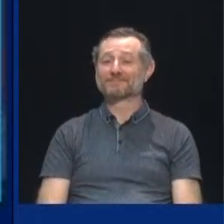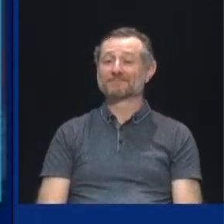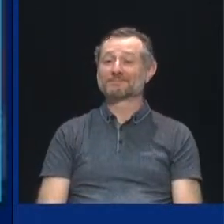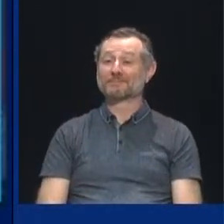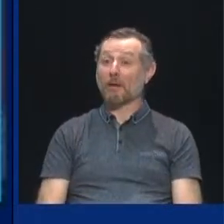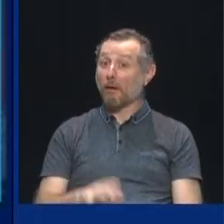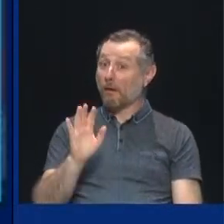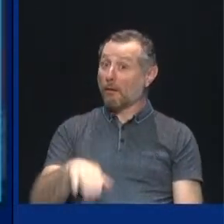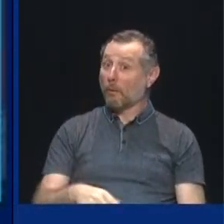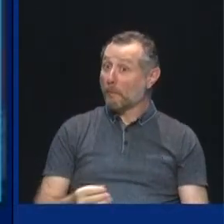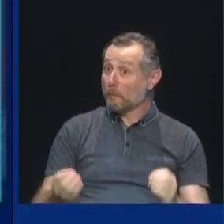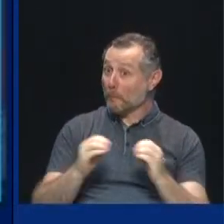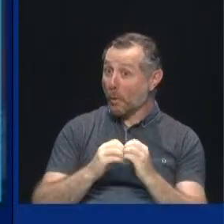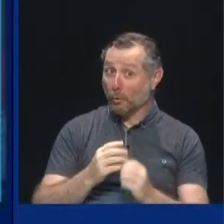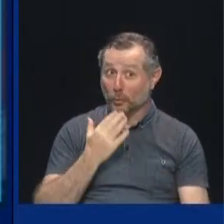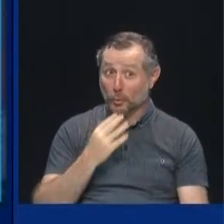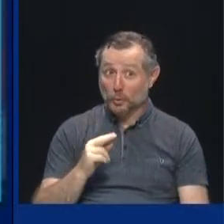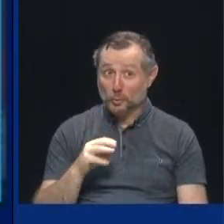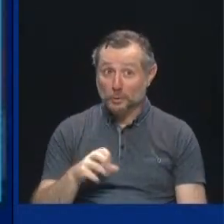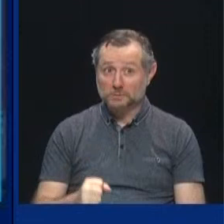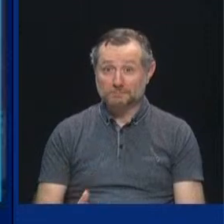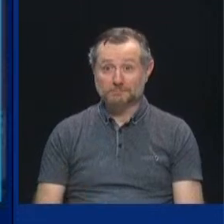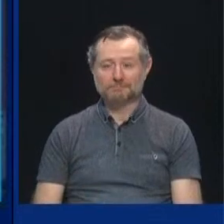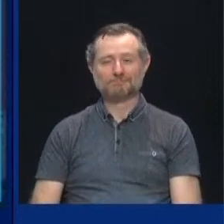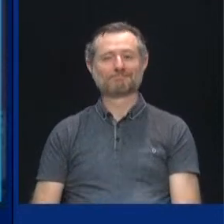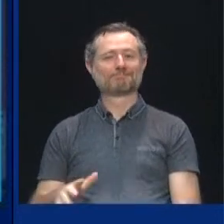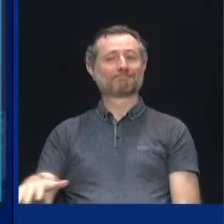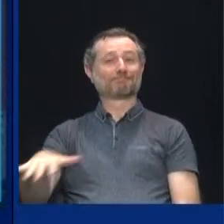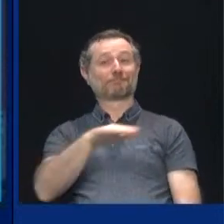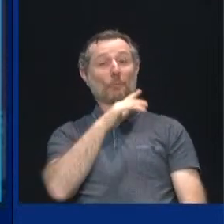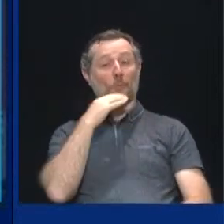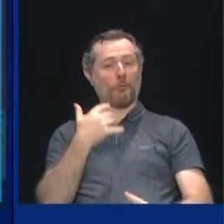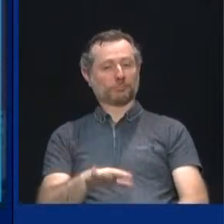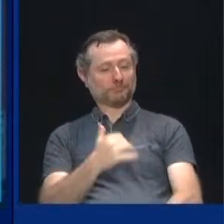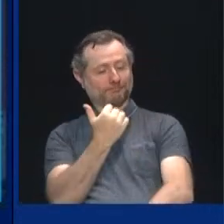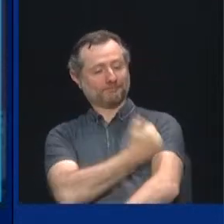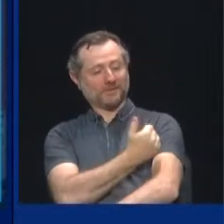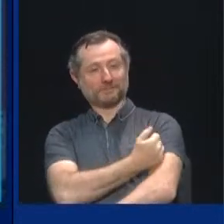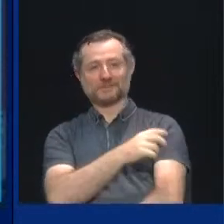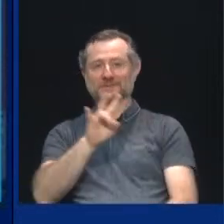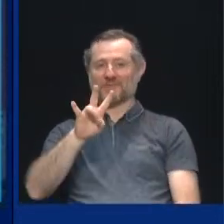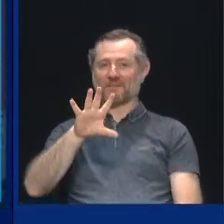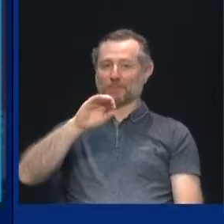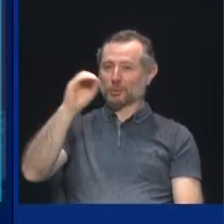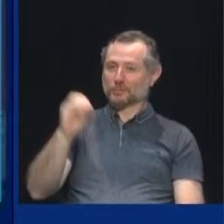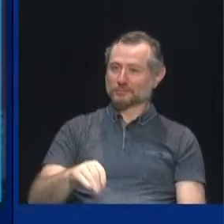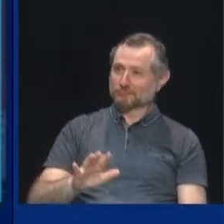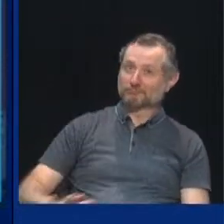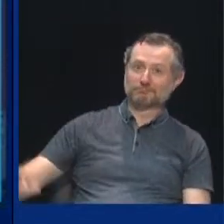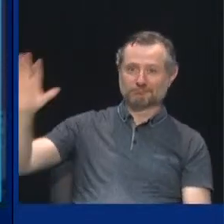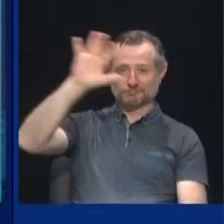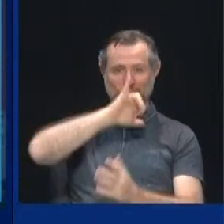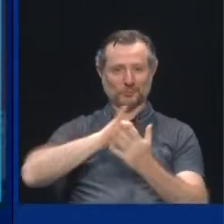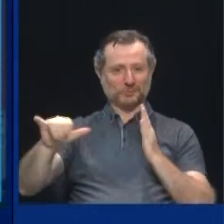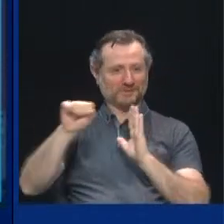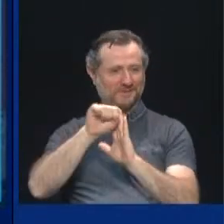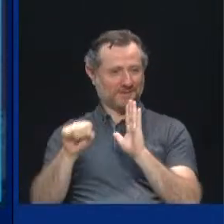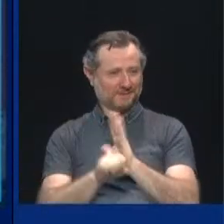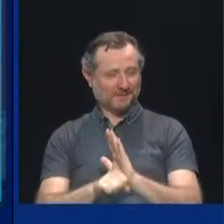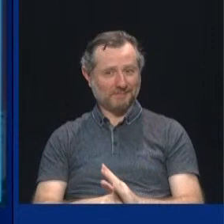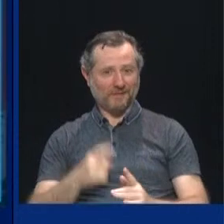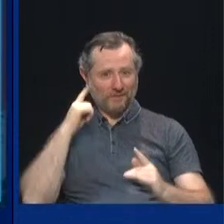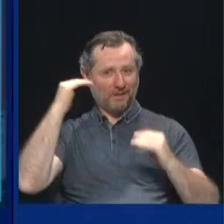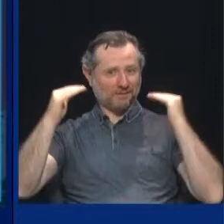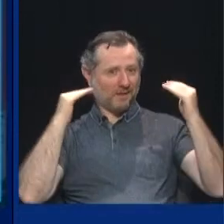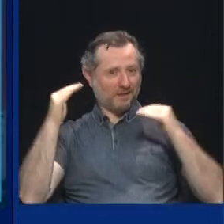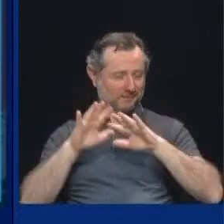And the good news is that 75% of adults in New York have been vaccinated,